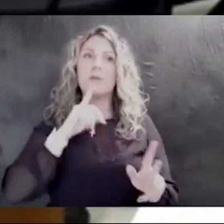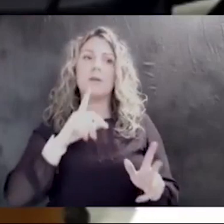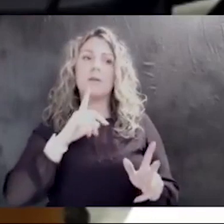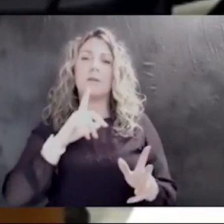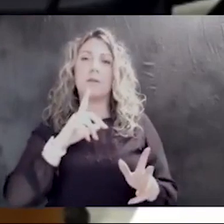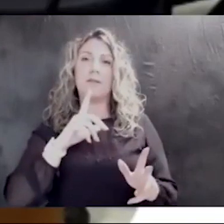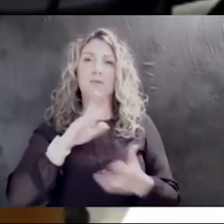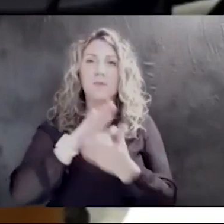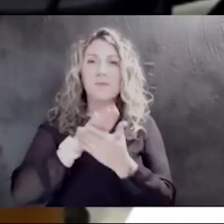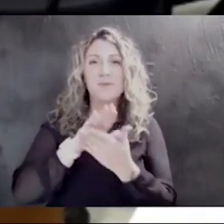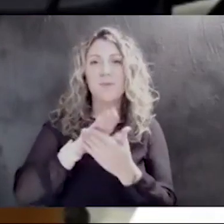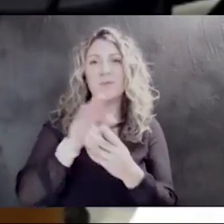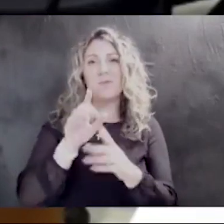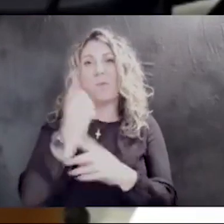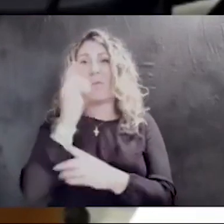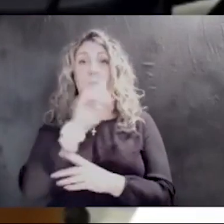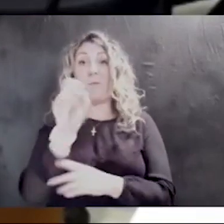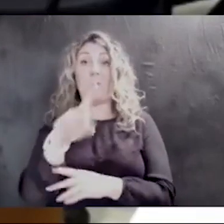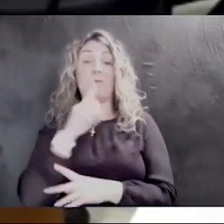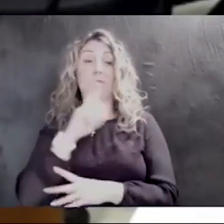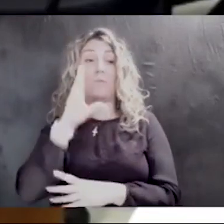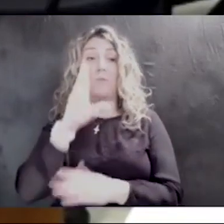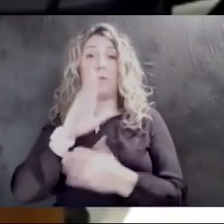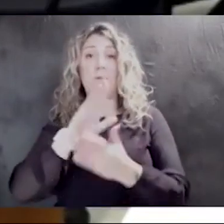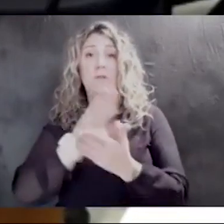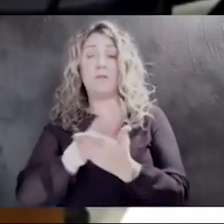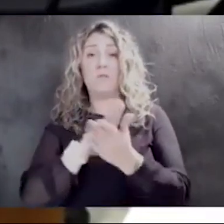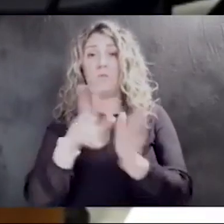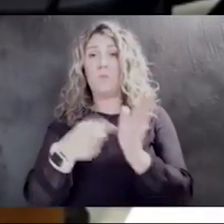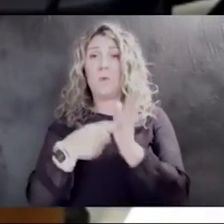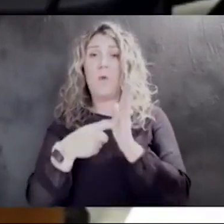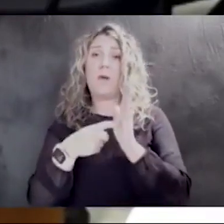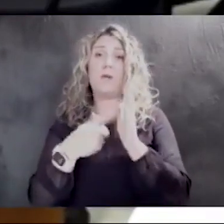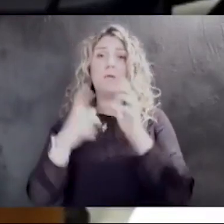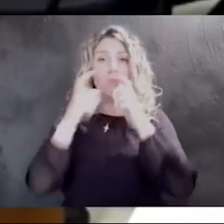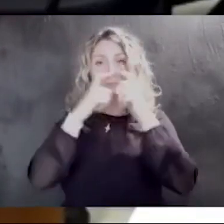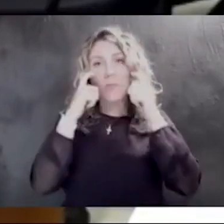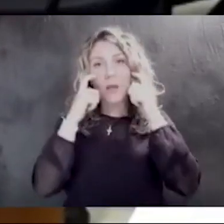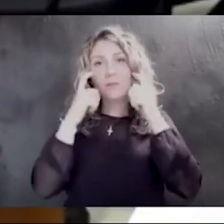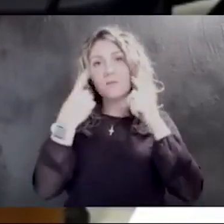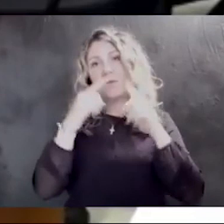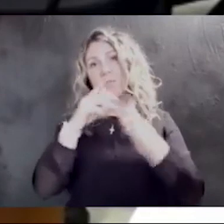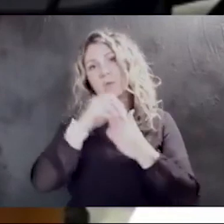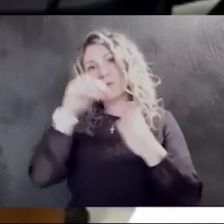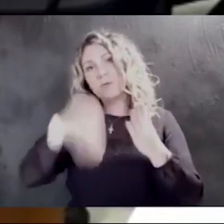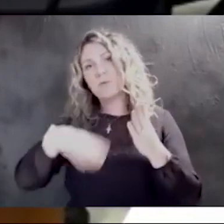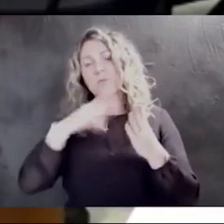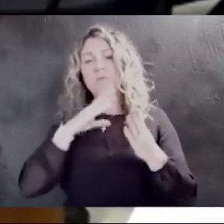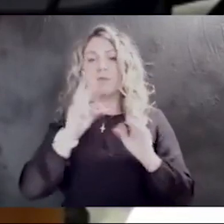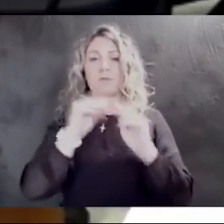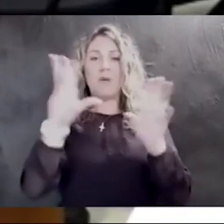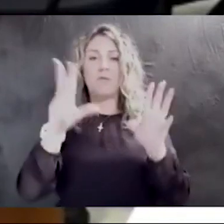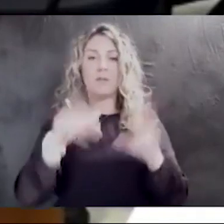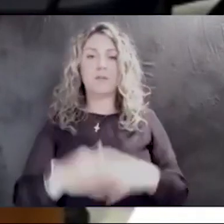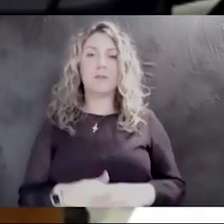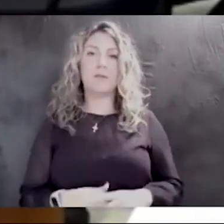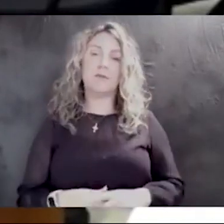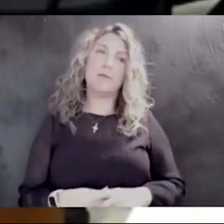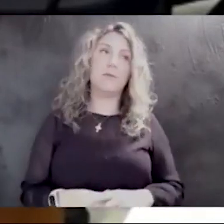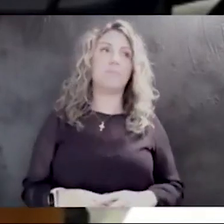guess one question may be, are the schools going to continue to require masking for the students? I mean, obviously that's a